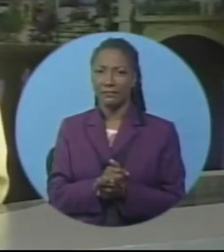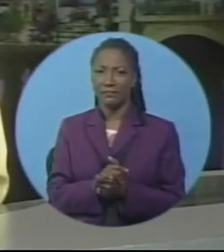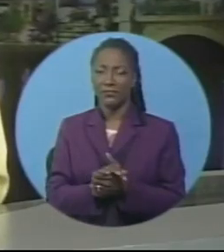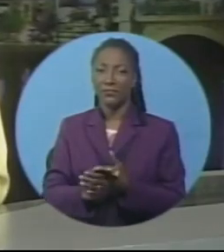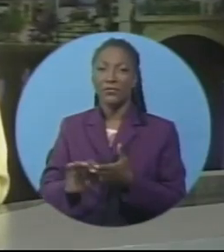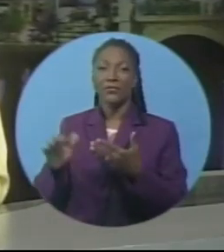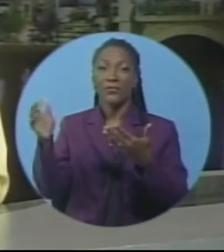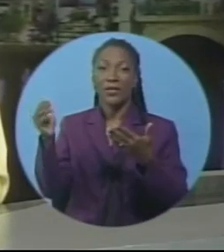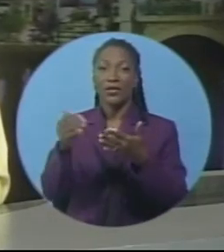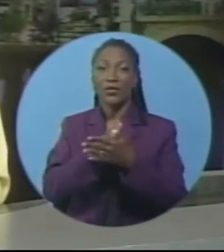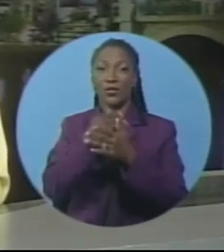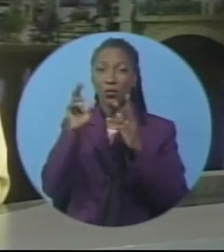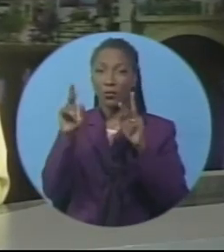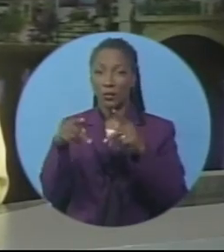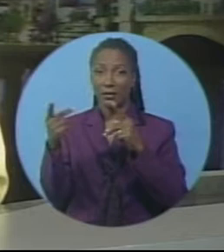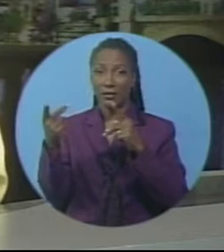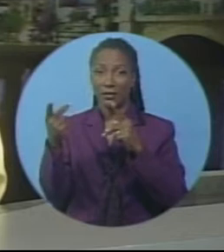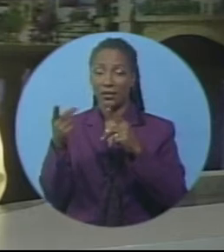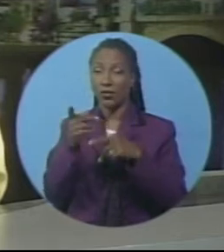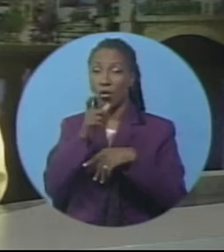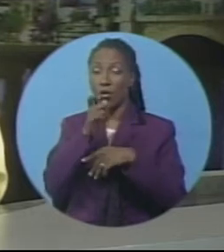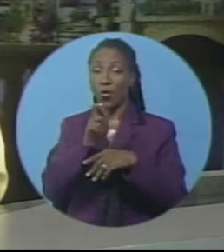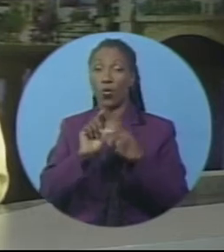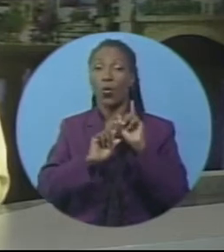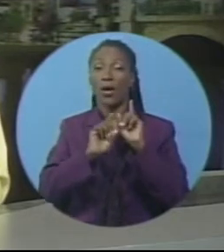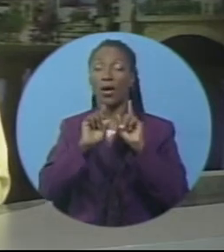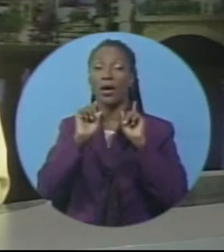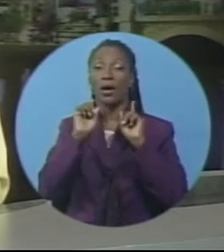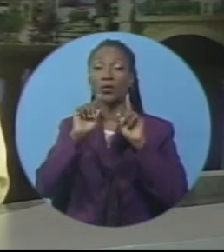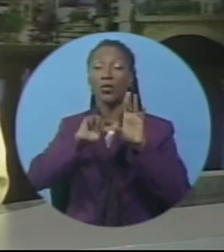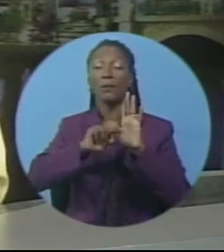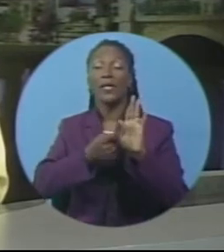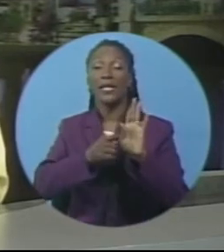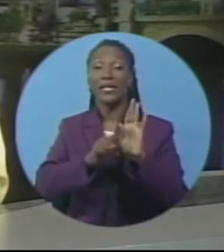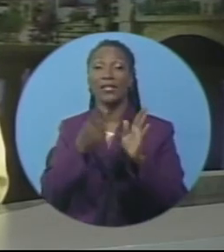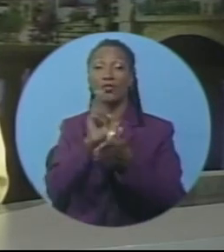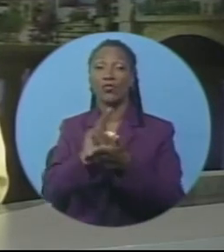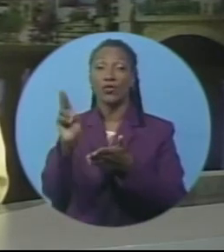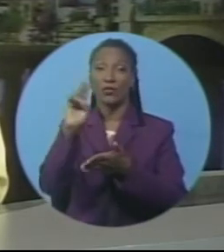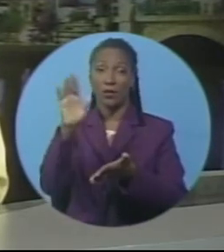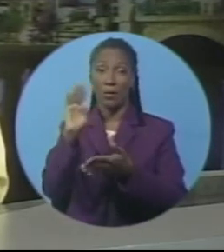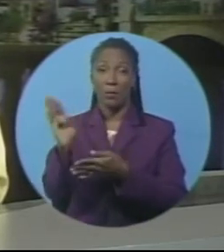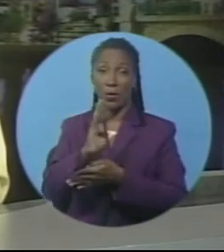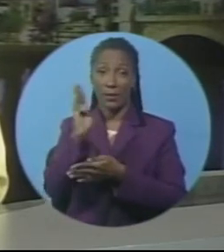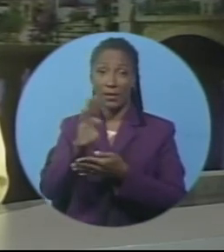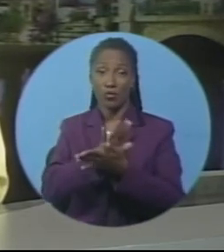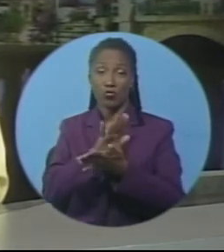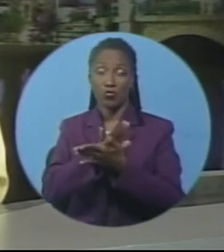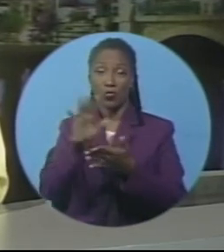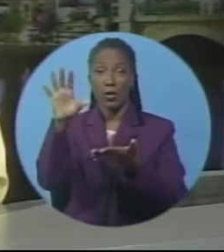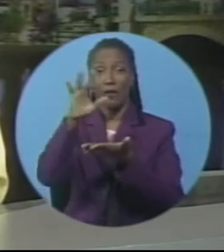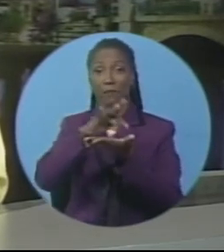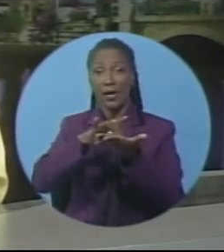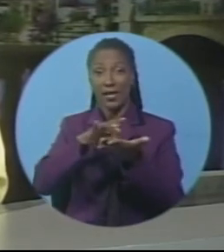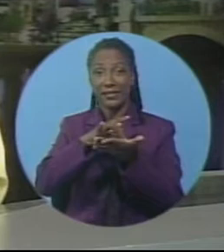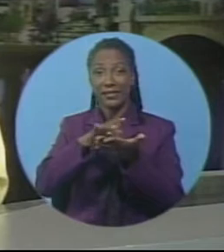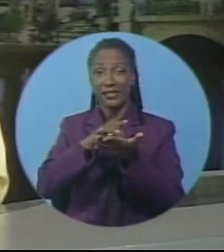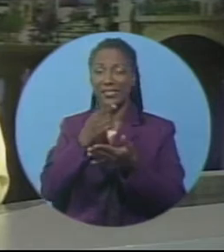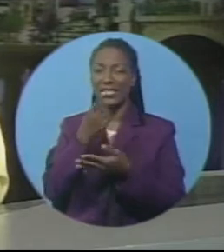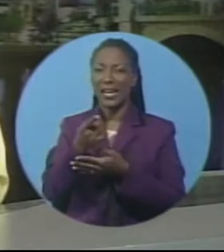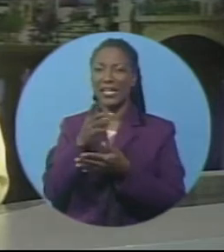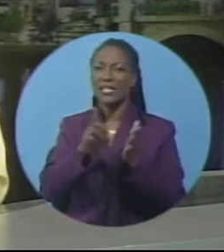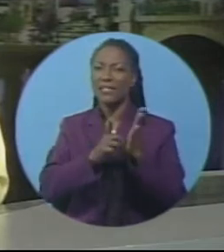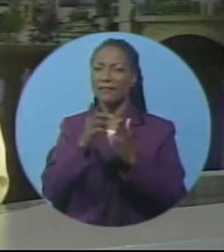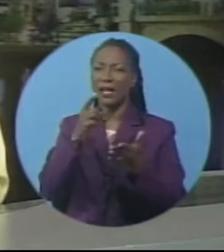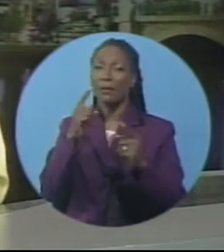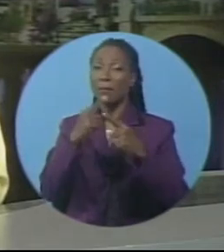New entrants at the American University of Barbados School of Medicine have been advised to develop positive attitudes and habits that